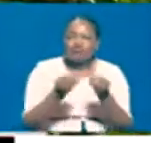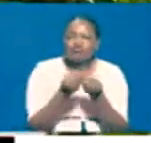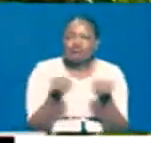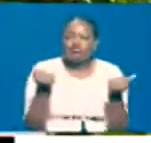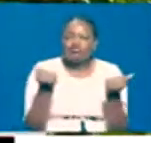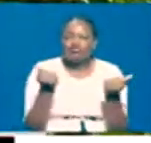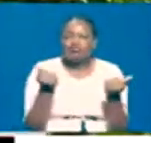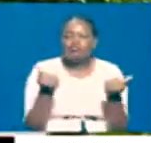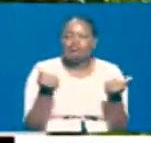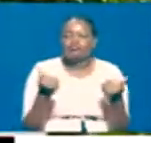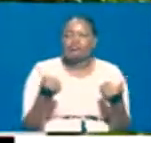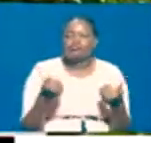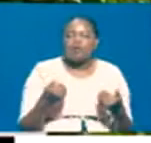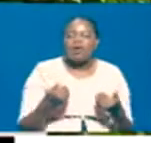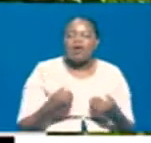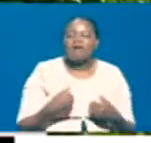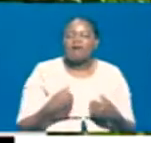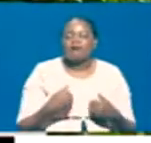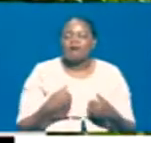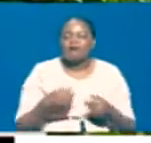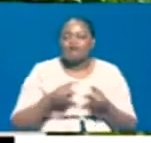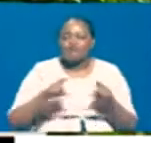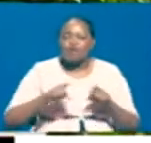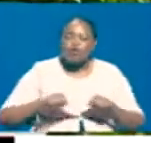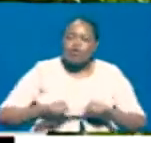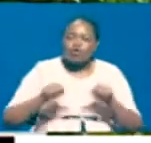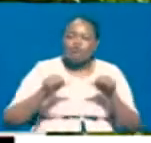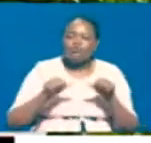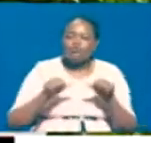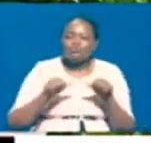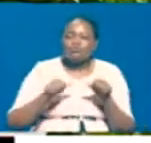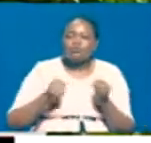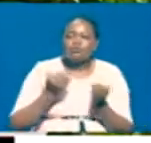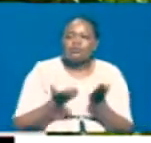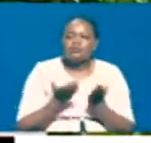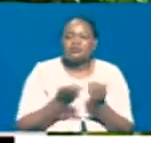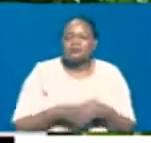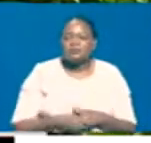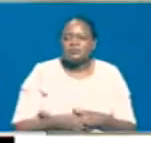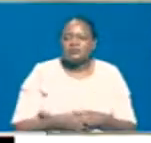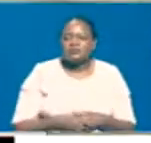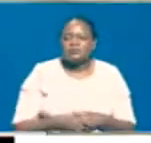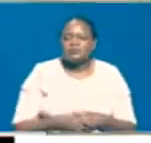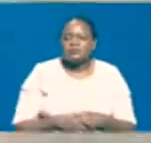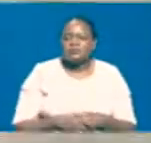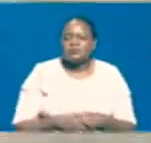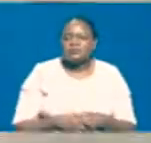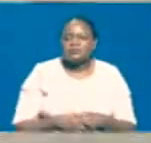sawmillers in business. John Jacob Kioria, Channel 1.